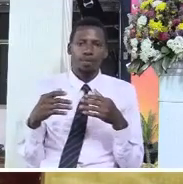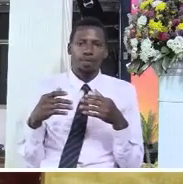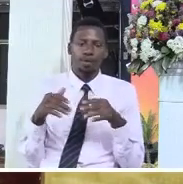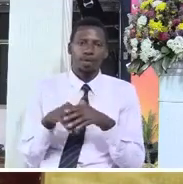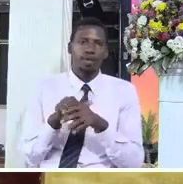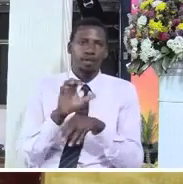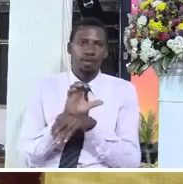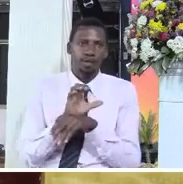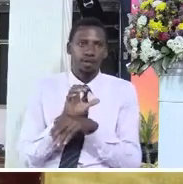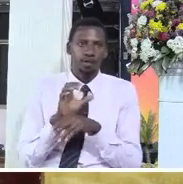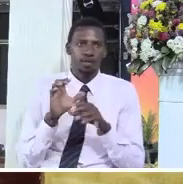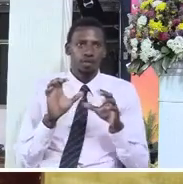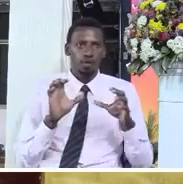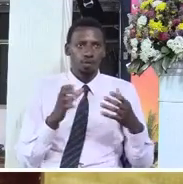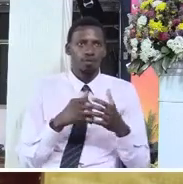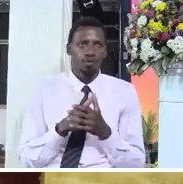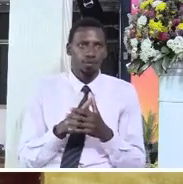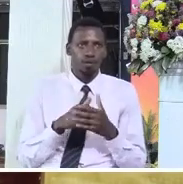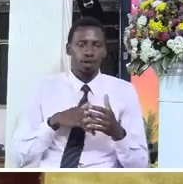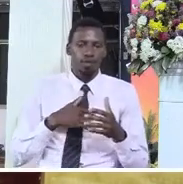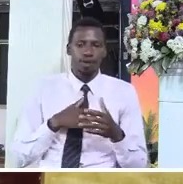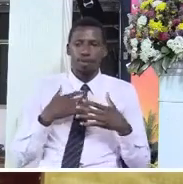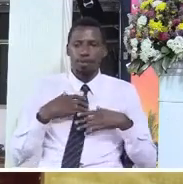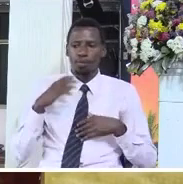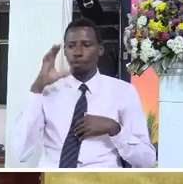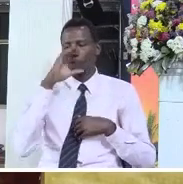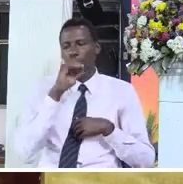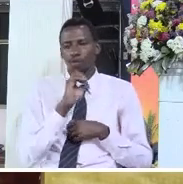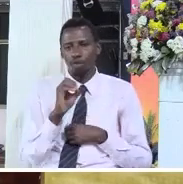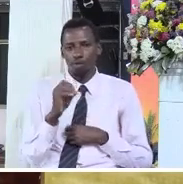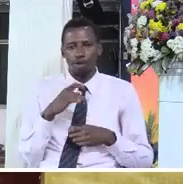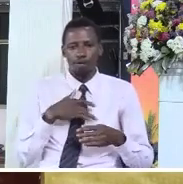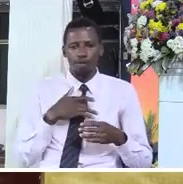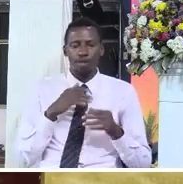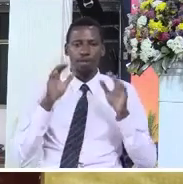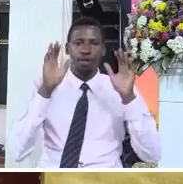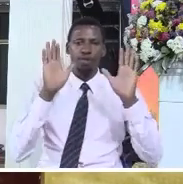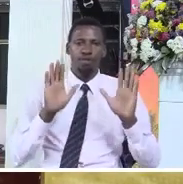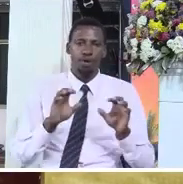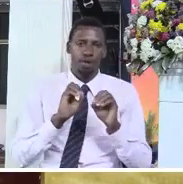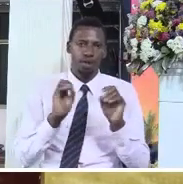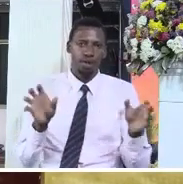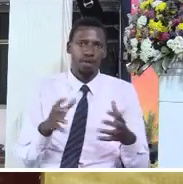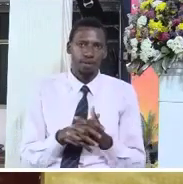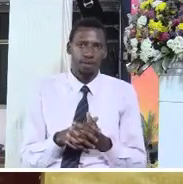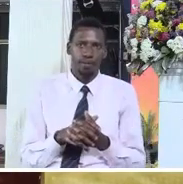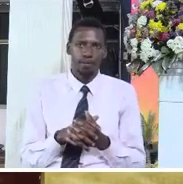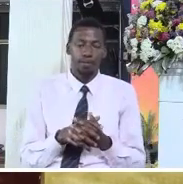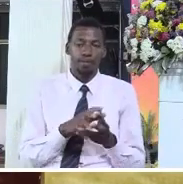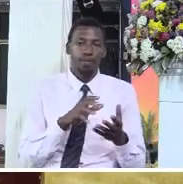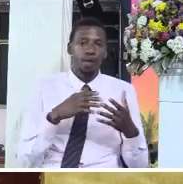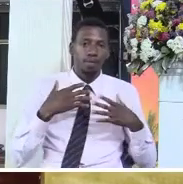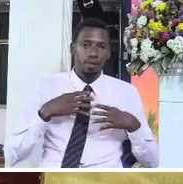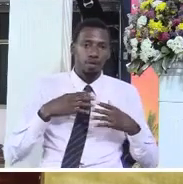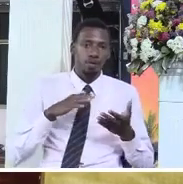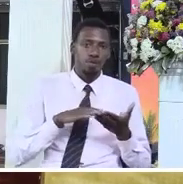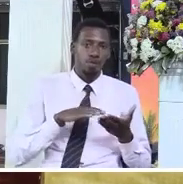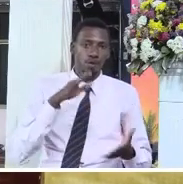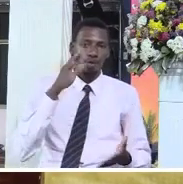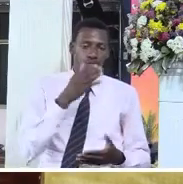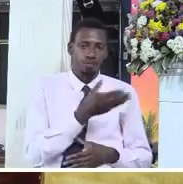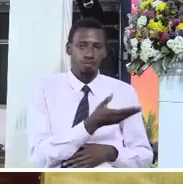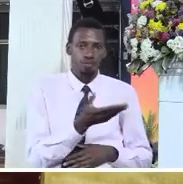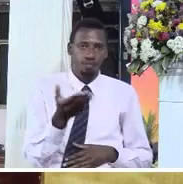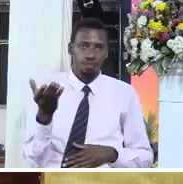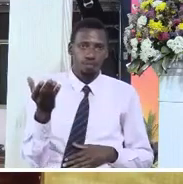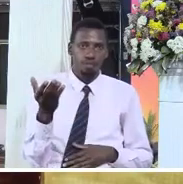unmissed, they feel uncared for, they feel unimportant. So most people do not